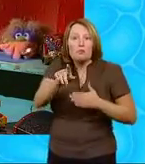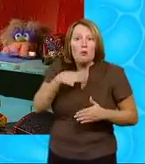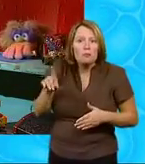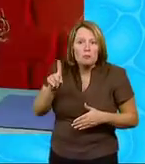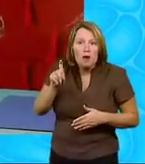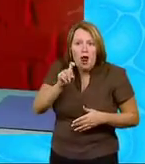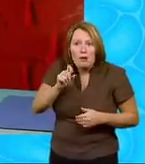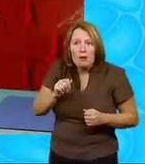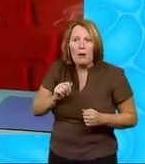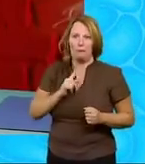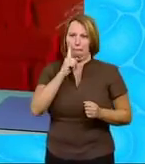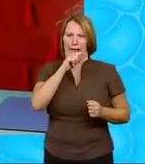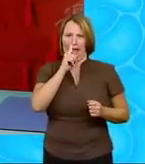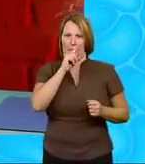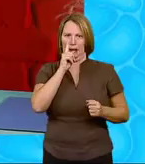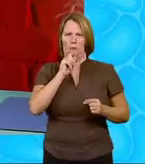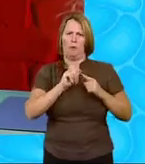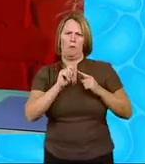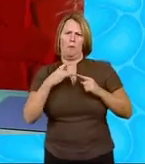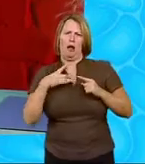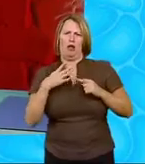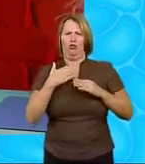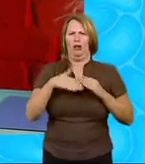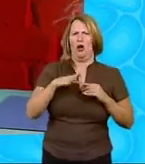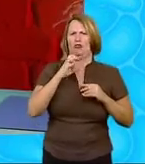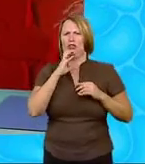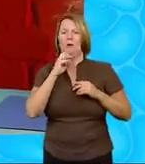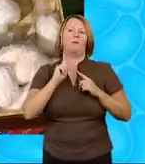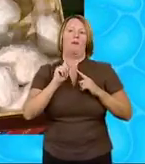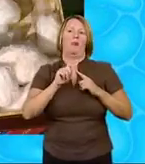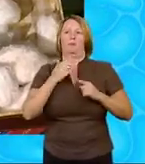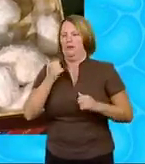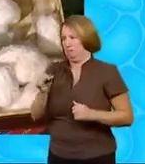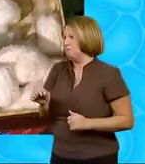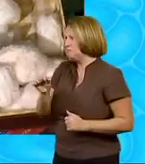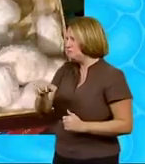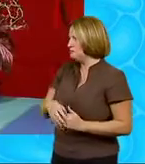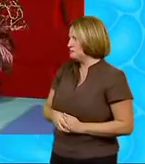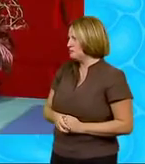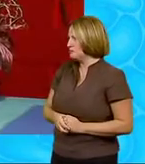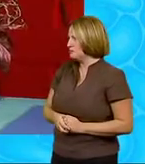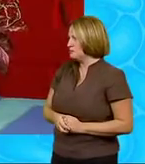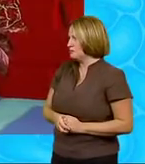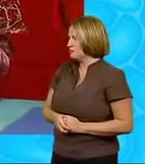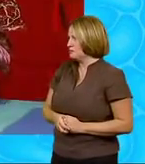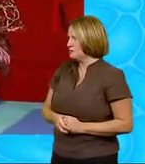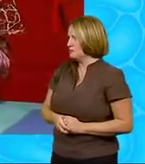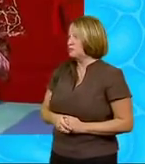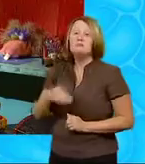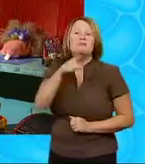what would you please? Like? Pink, purple, white, blue, green, orange. Purple, please. Purple. Okay. Thank